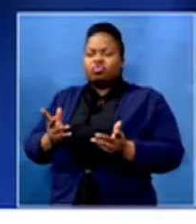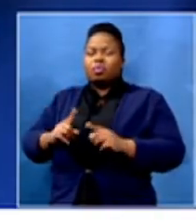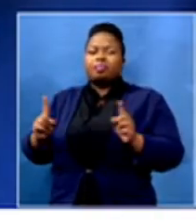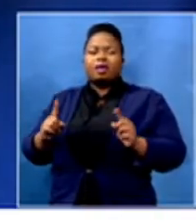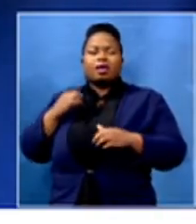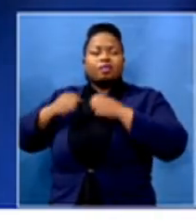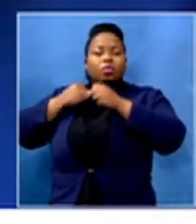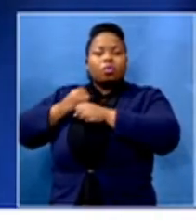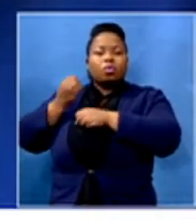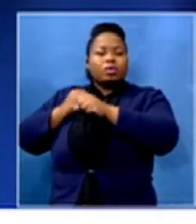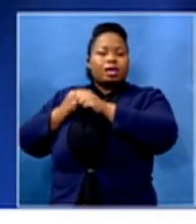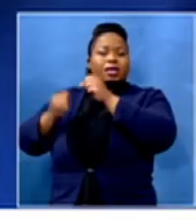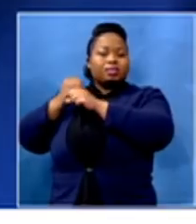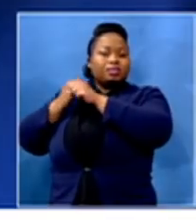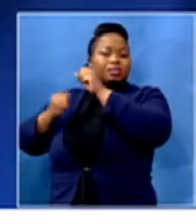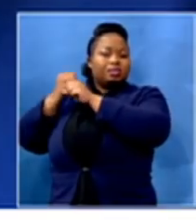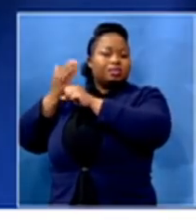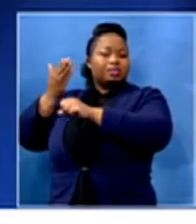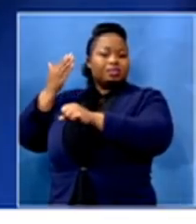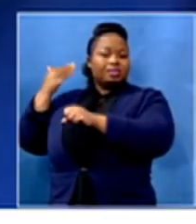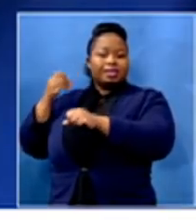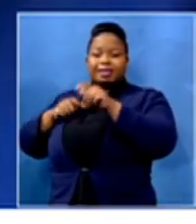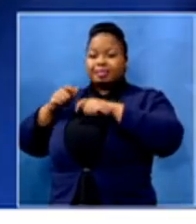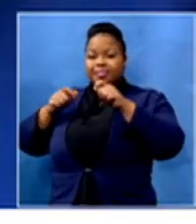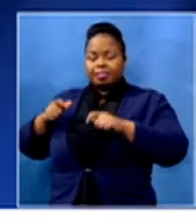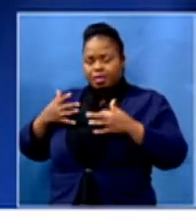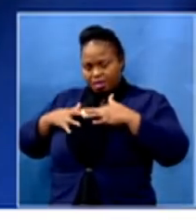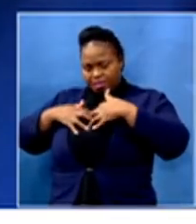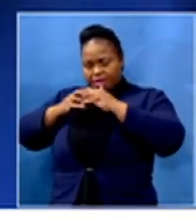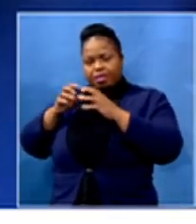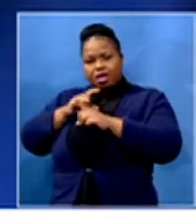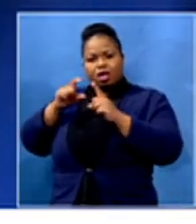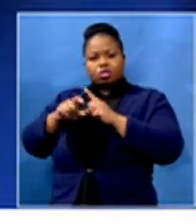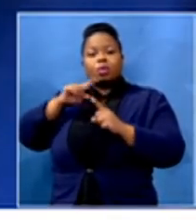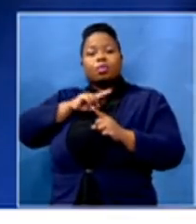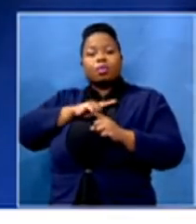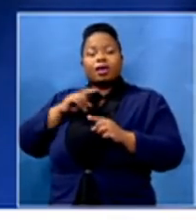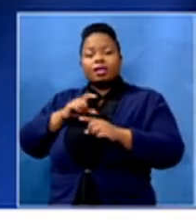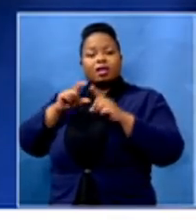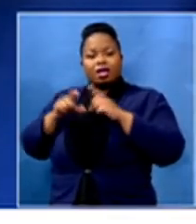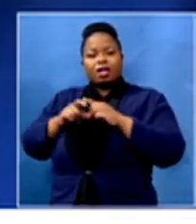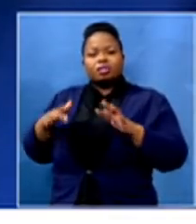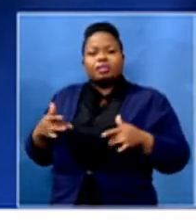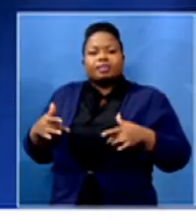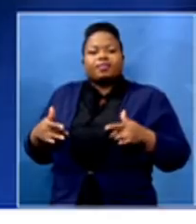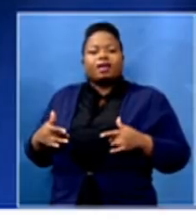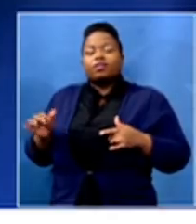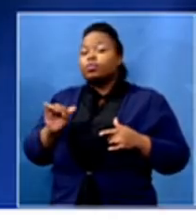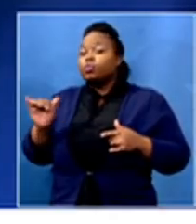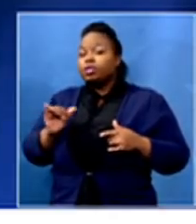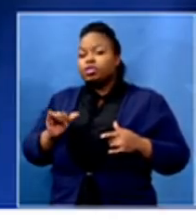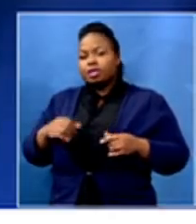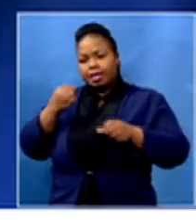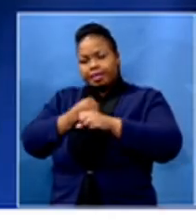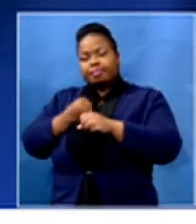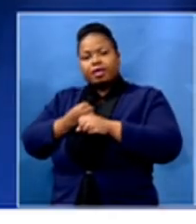years, generations of our people developed cultures because the culture that survived is the culture that made them